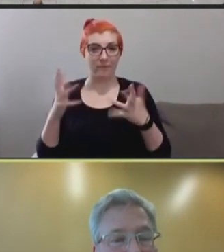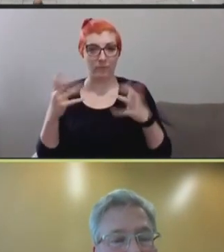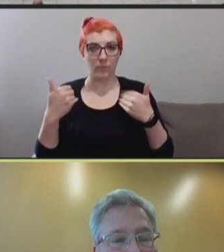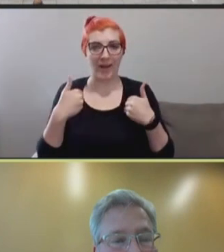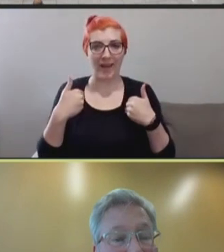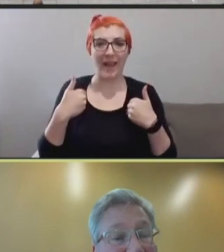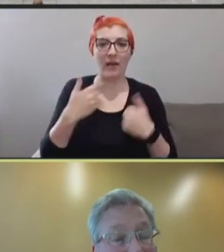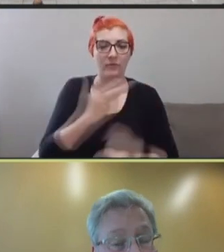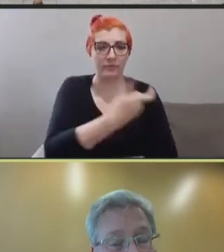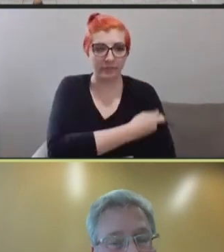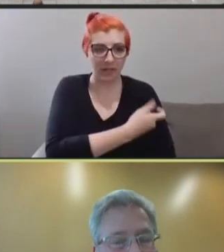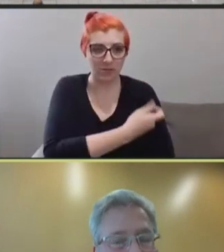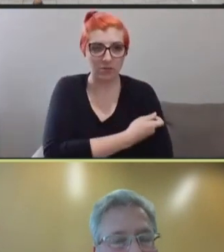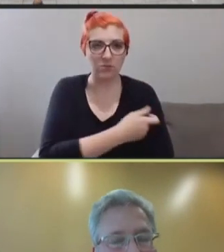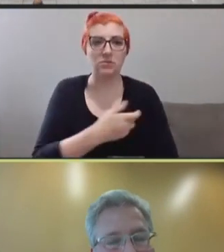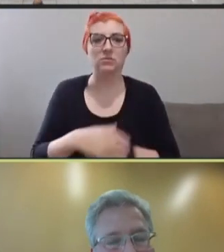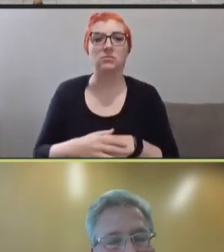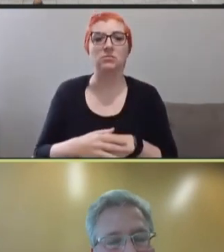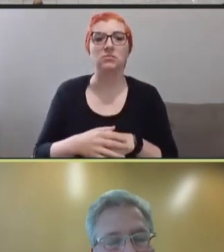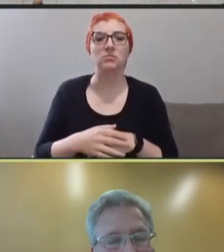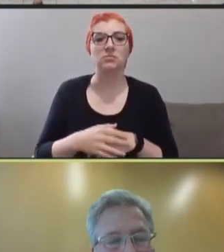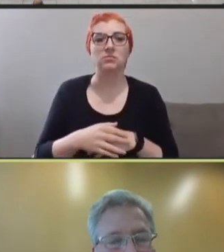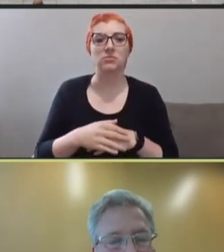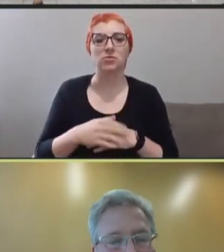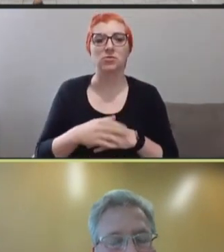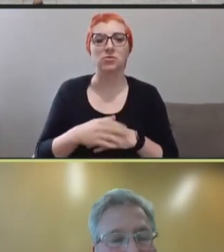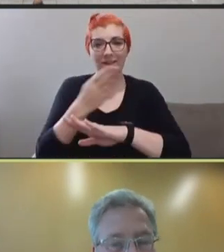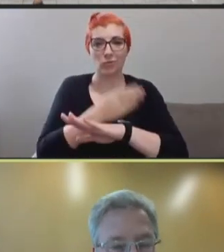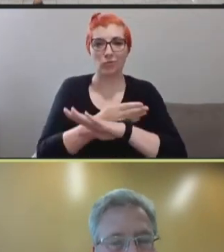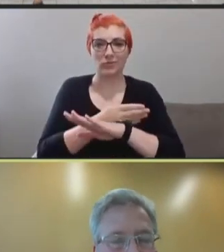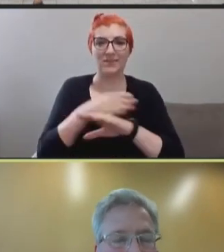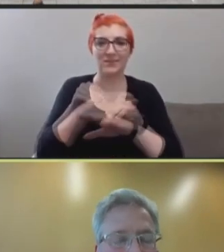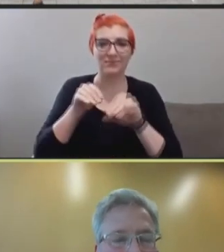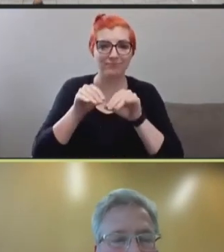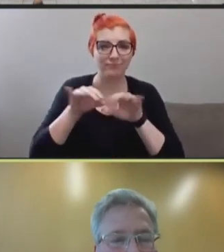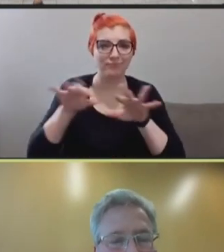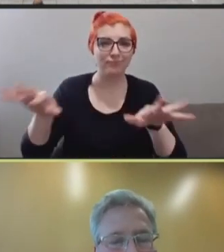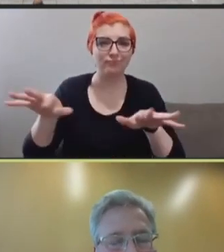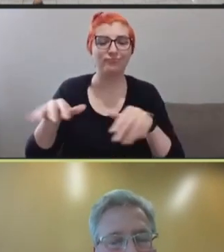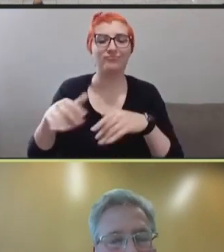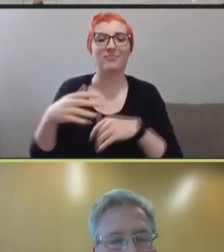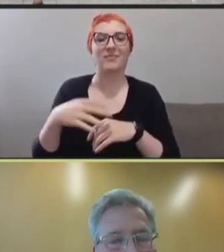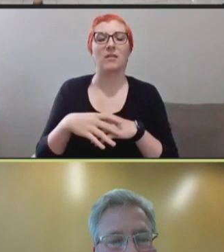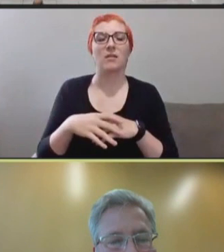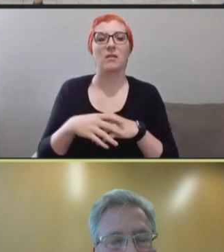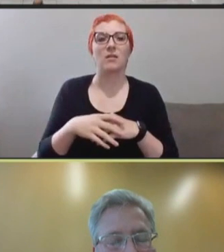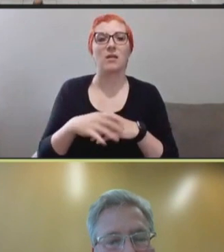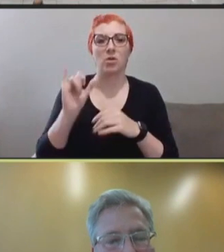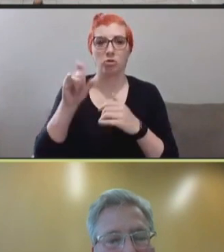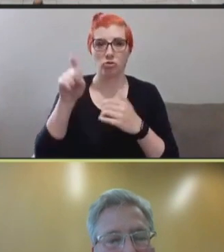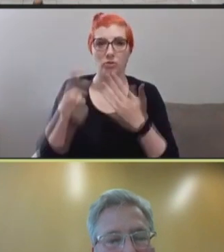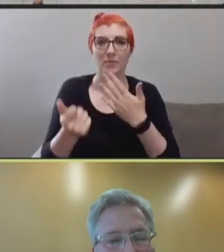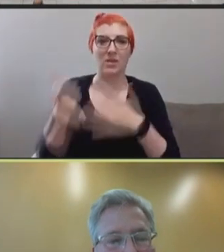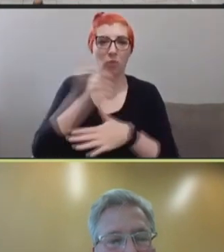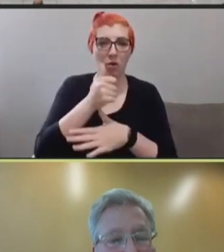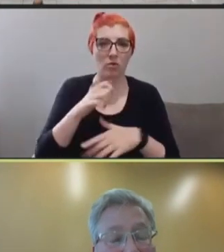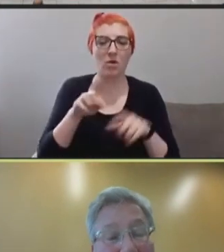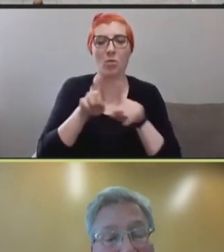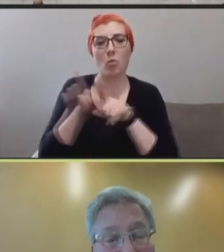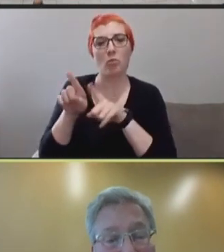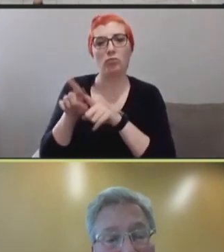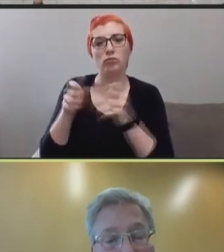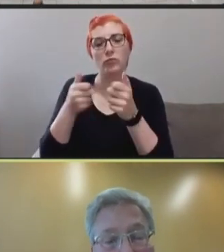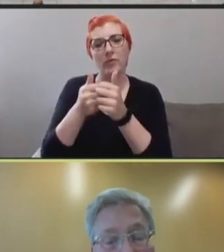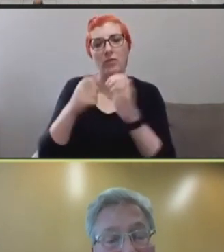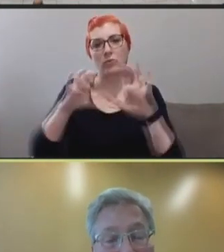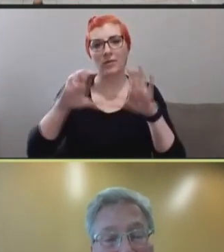uptake and access for existing vaccines, it should be the priority, followed by the category of